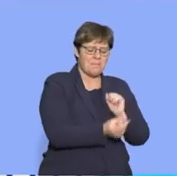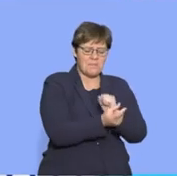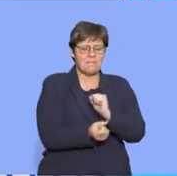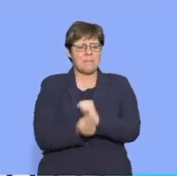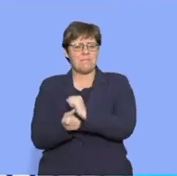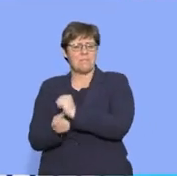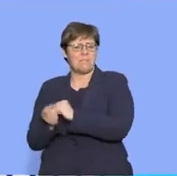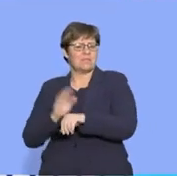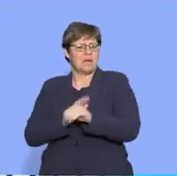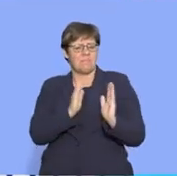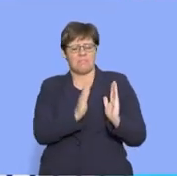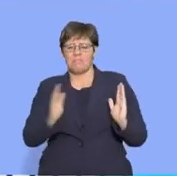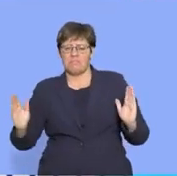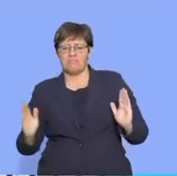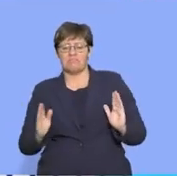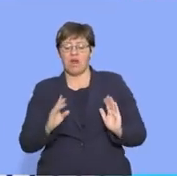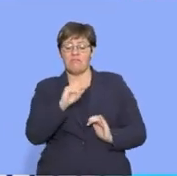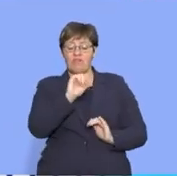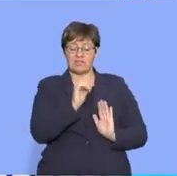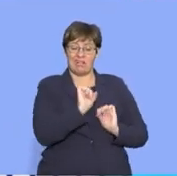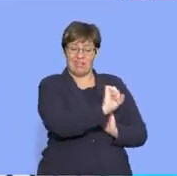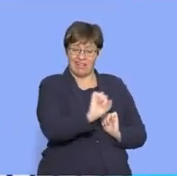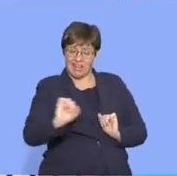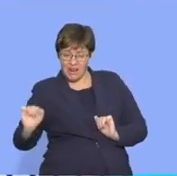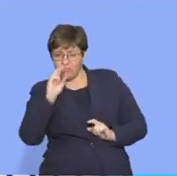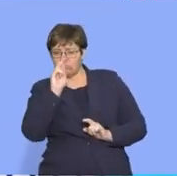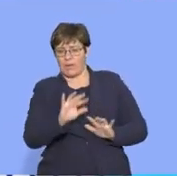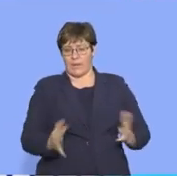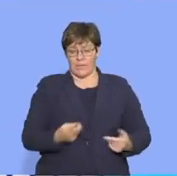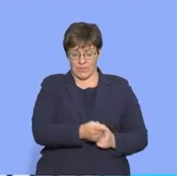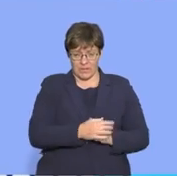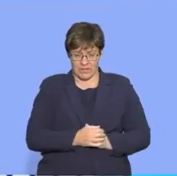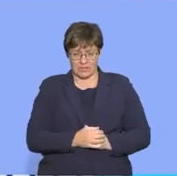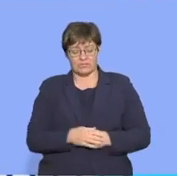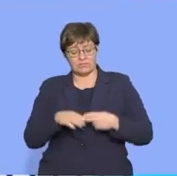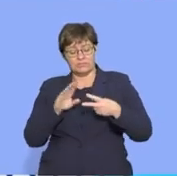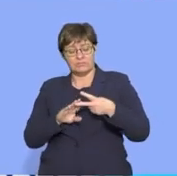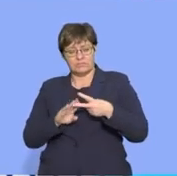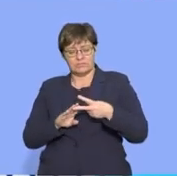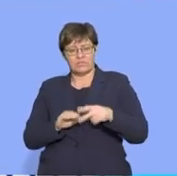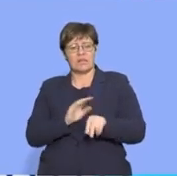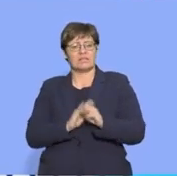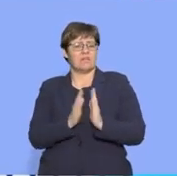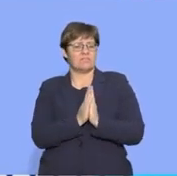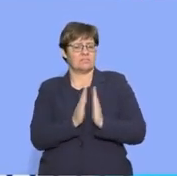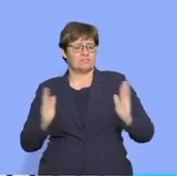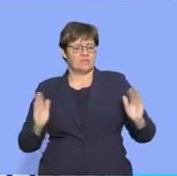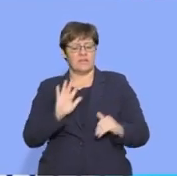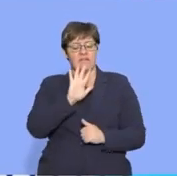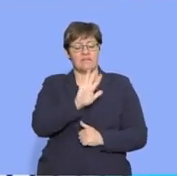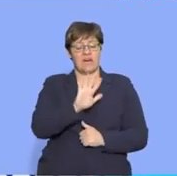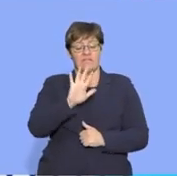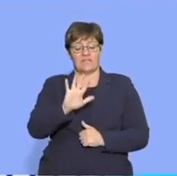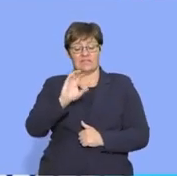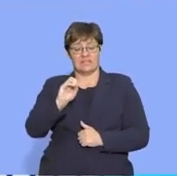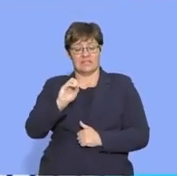tells us when different animals existed on Earth and what their fossils looked like. Then we're going to look at how is